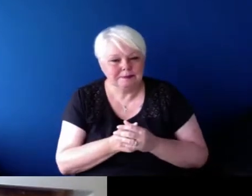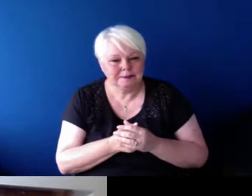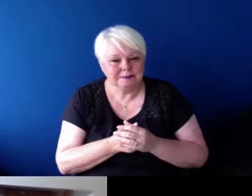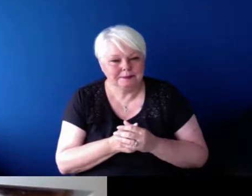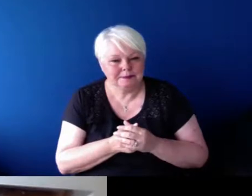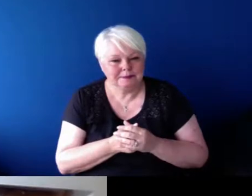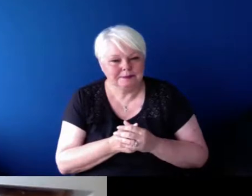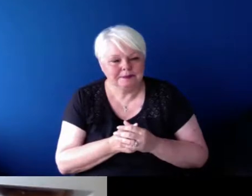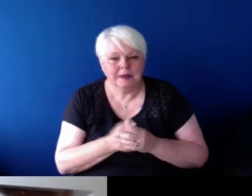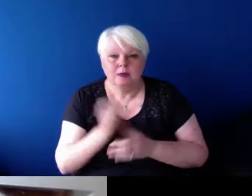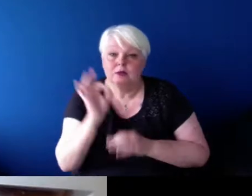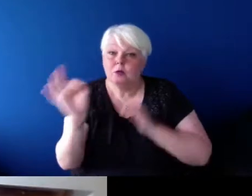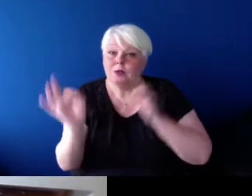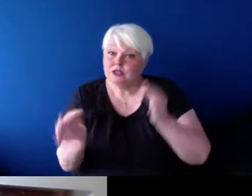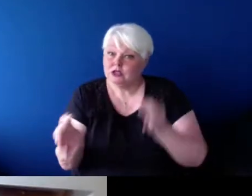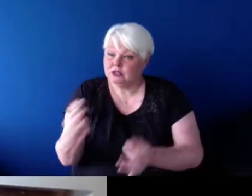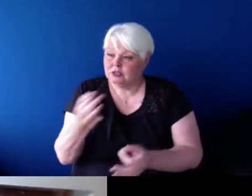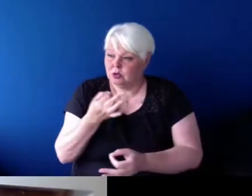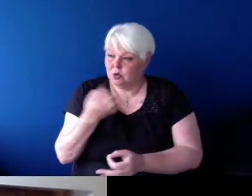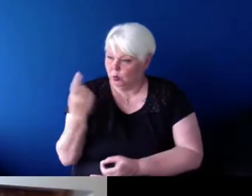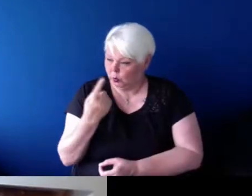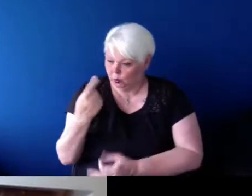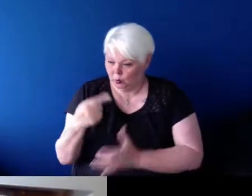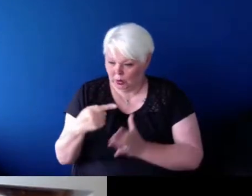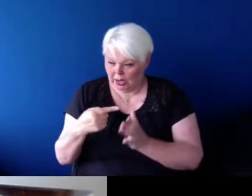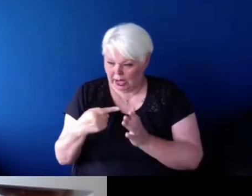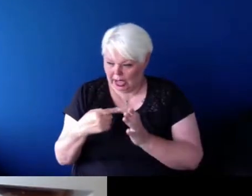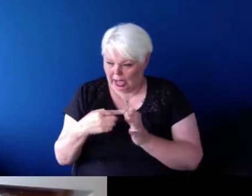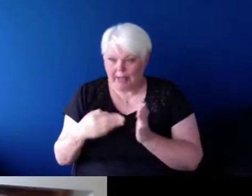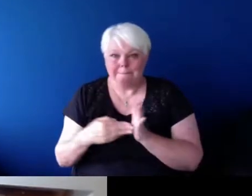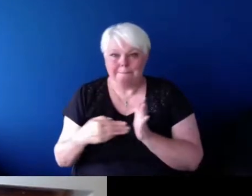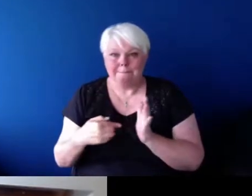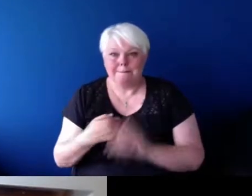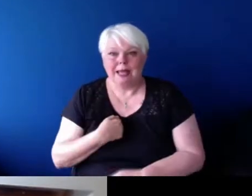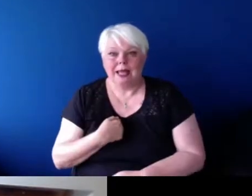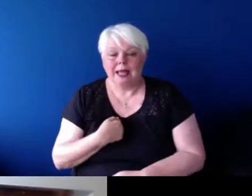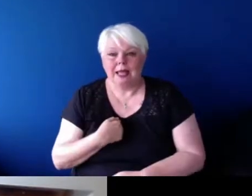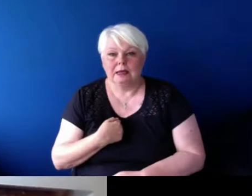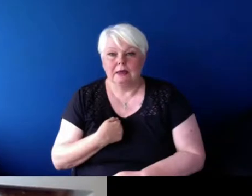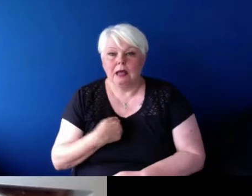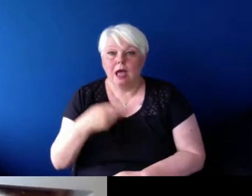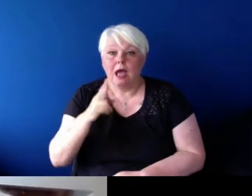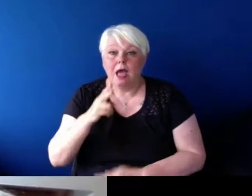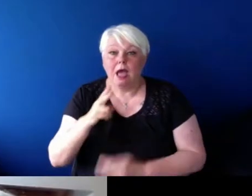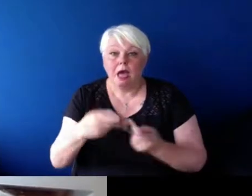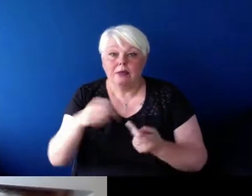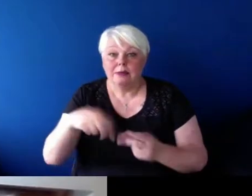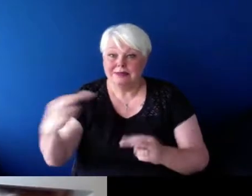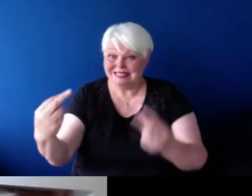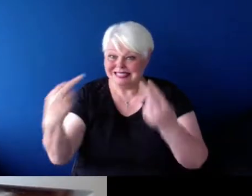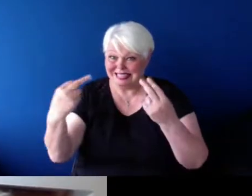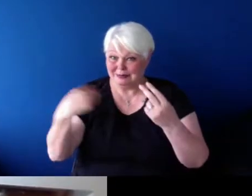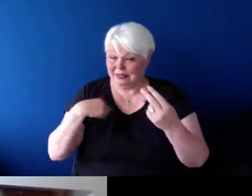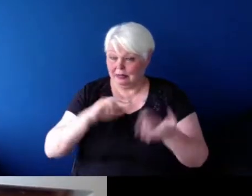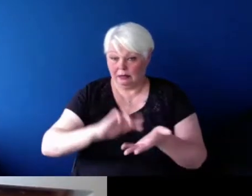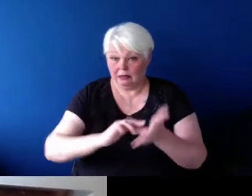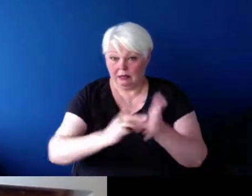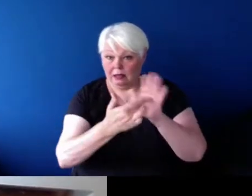you know, the questions we ask ourselves: who am I? Who do people think that I am? Who am I presenting as? Is this really